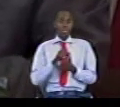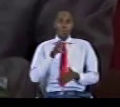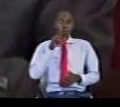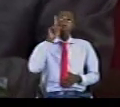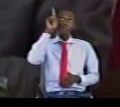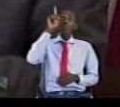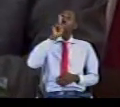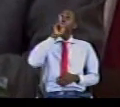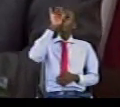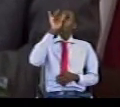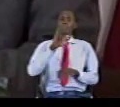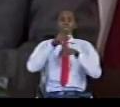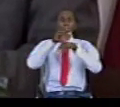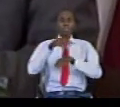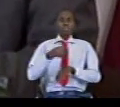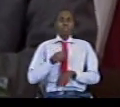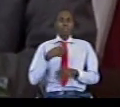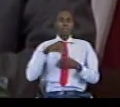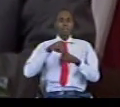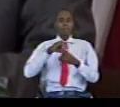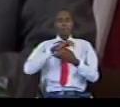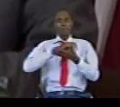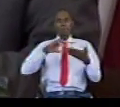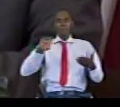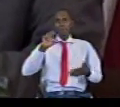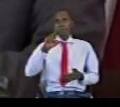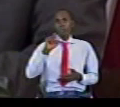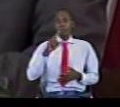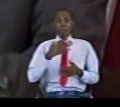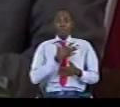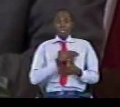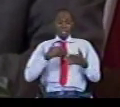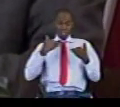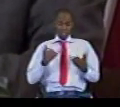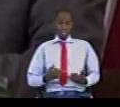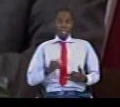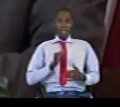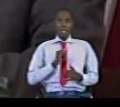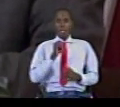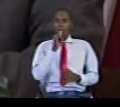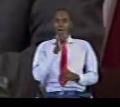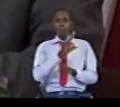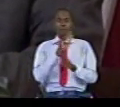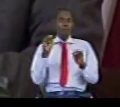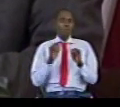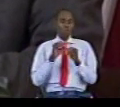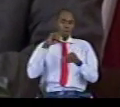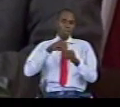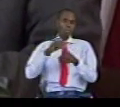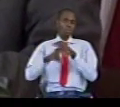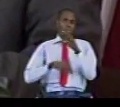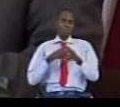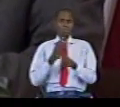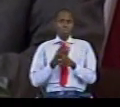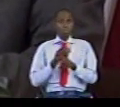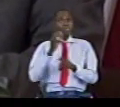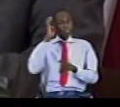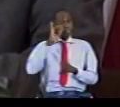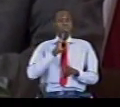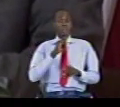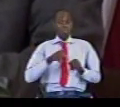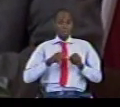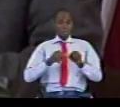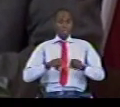at verse 11. And now I am no more in the world. He's still alive and he's still